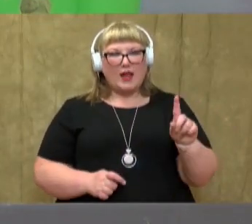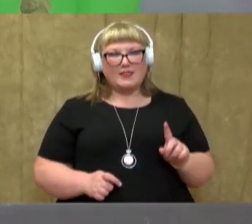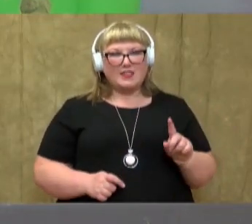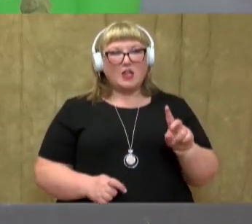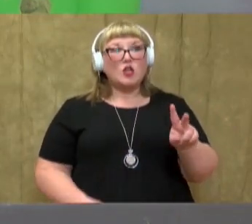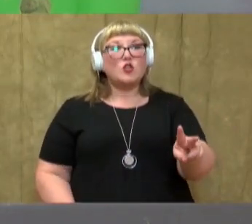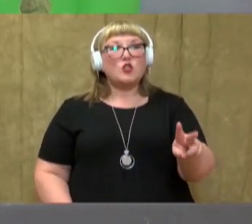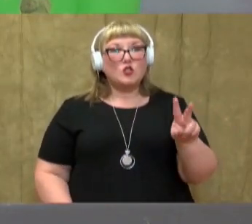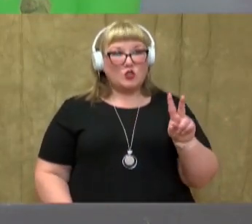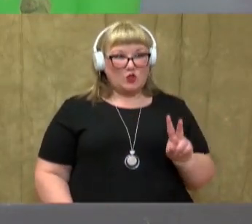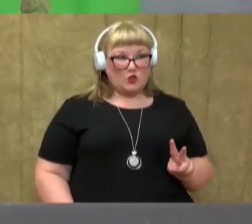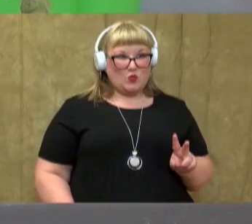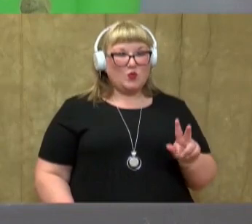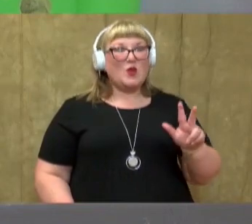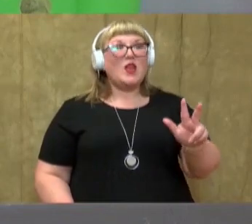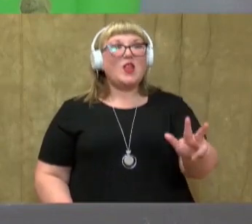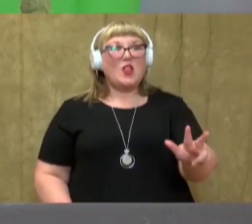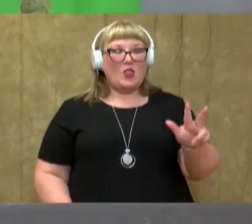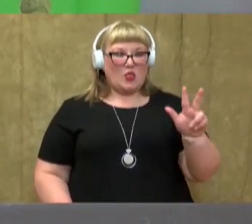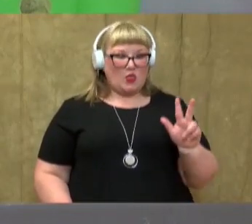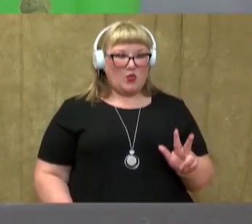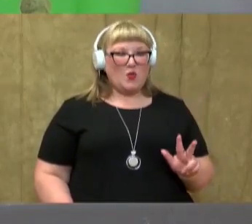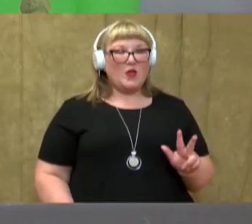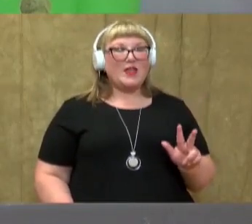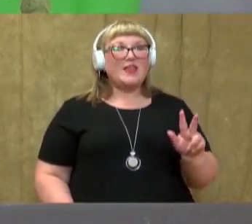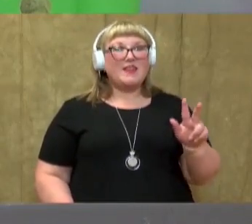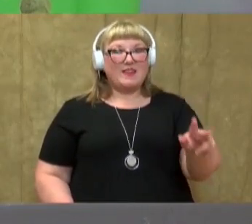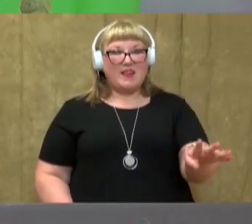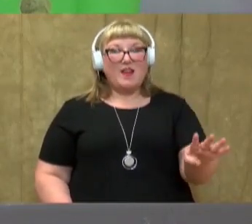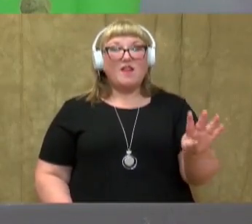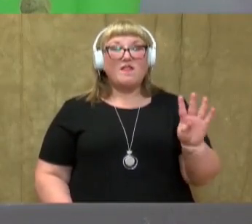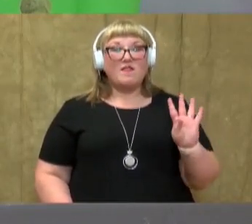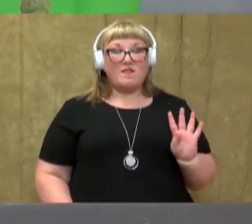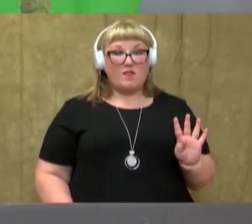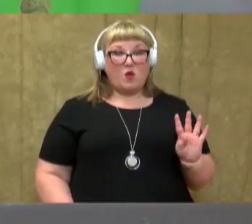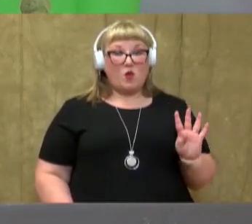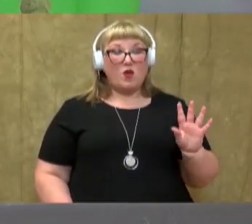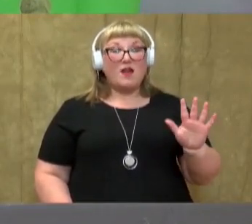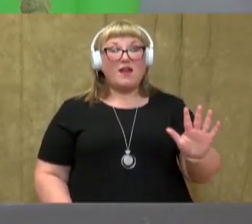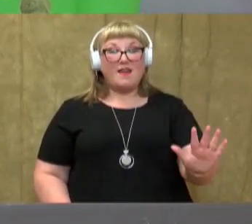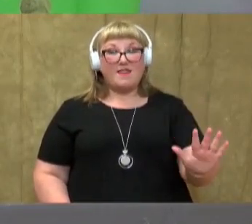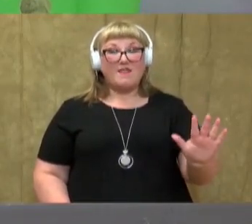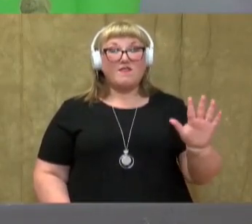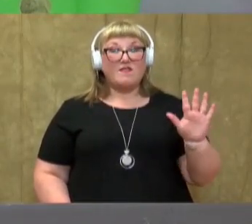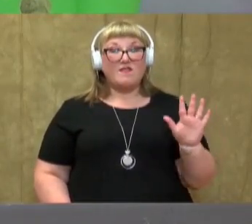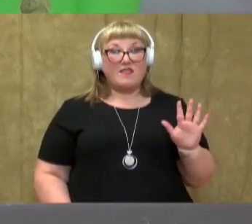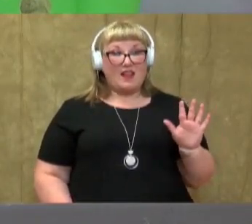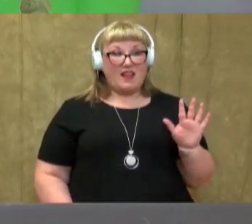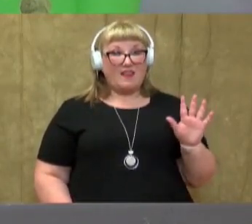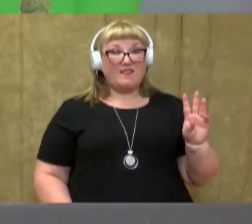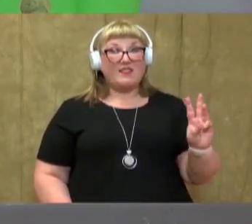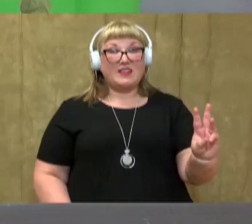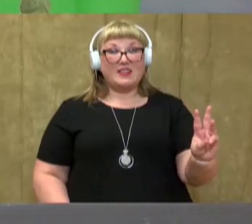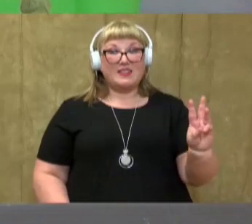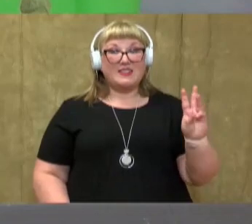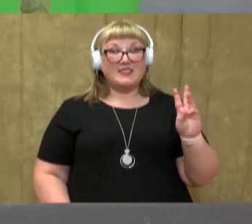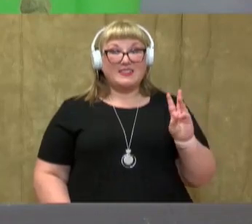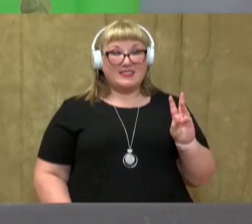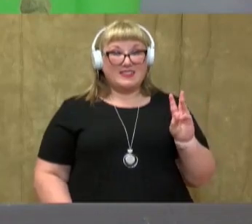One, two, three, four,